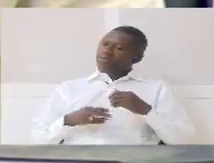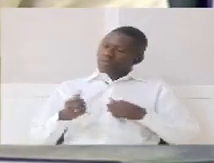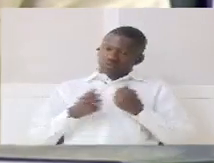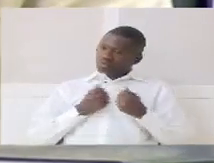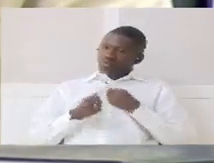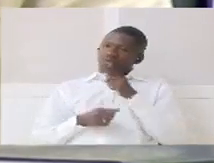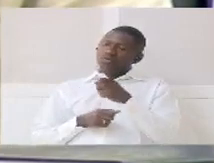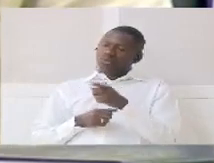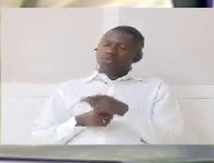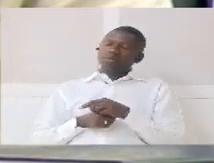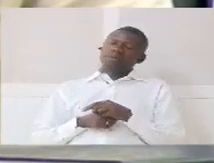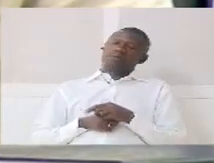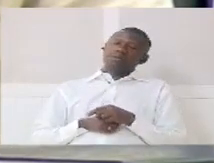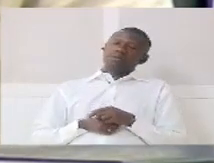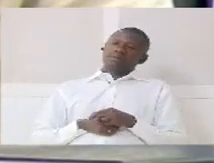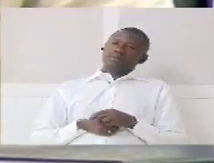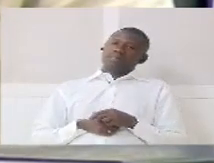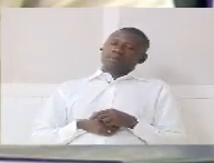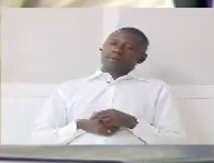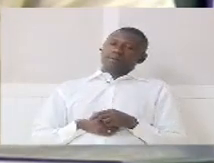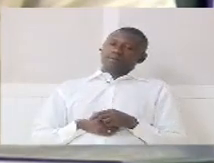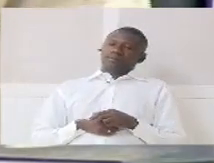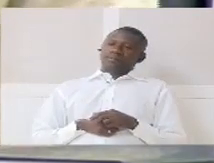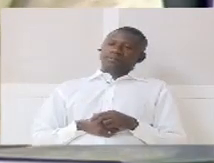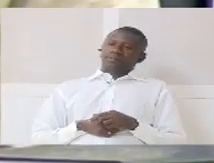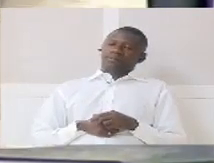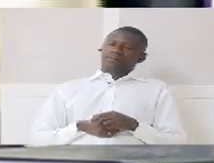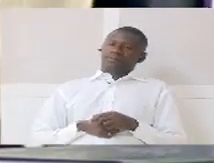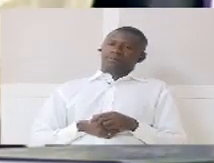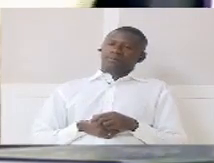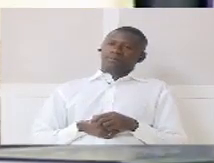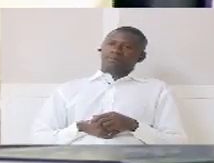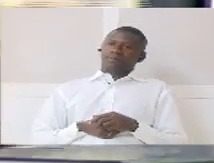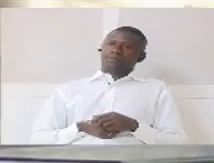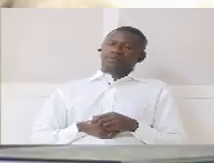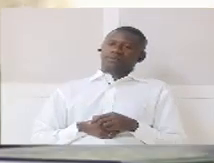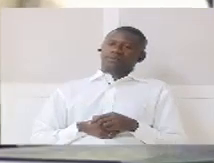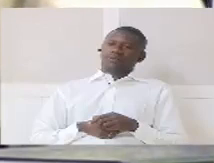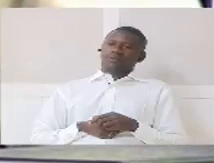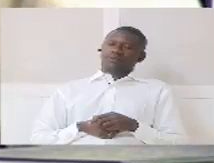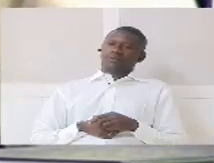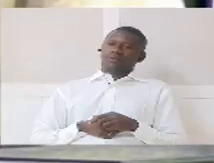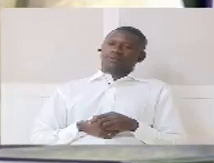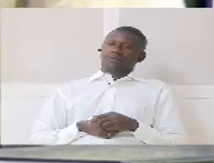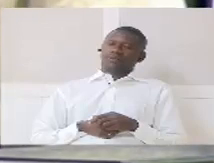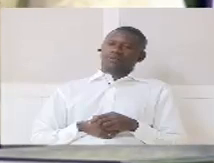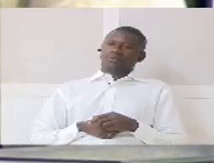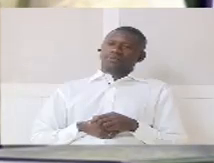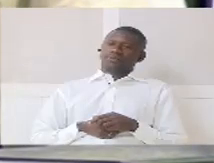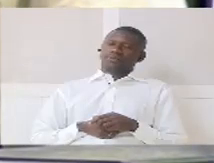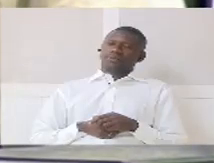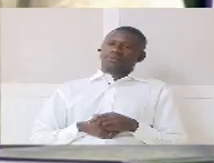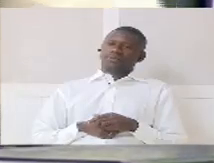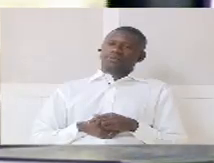torture. The torture that they cause to you, they cannot take it away from you. Like the Malinga say, if you